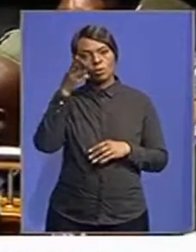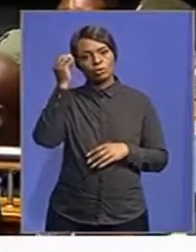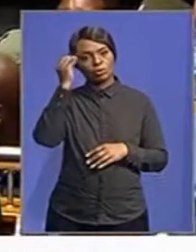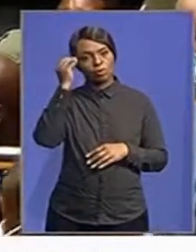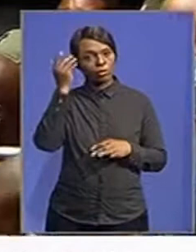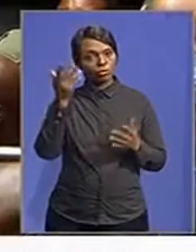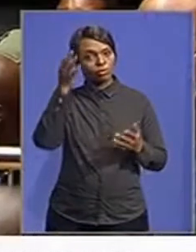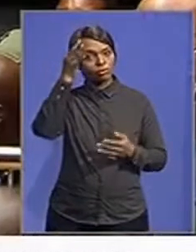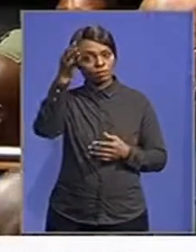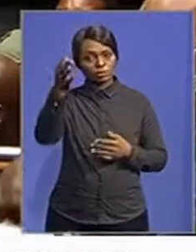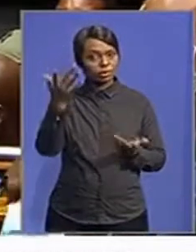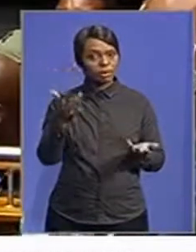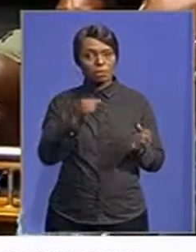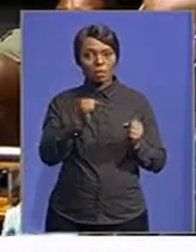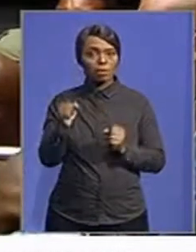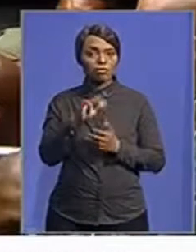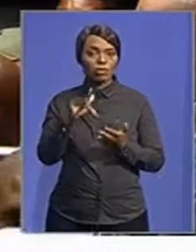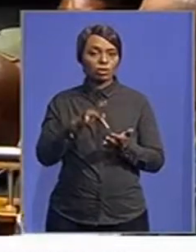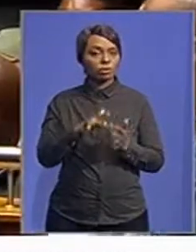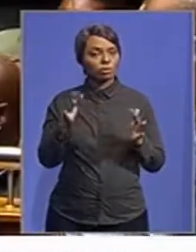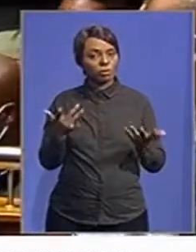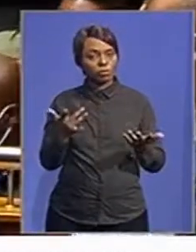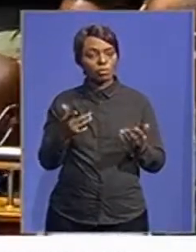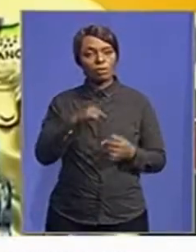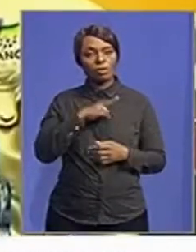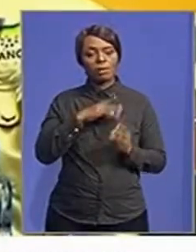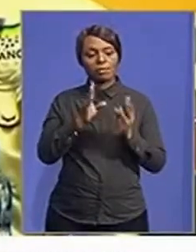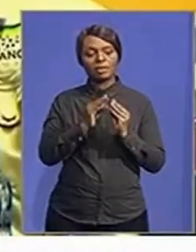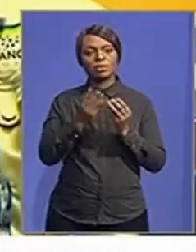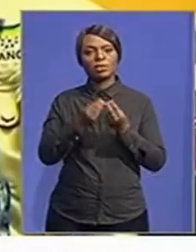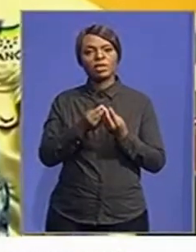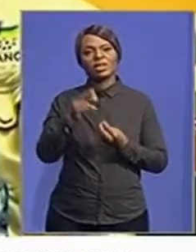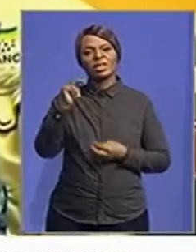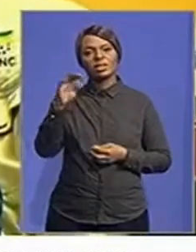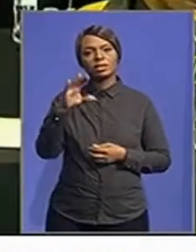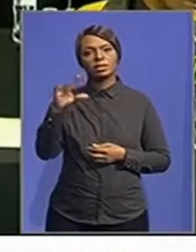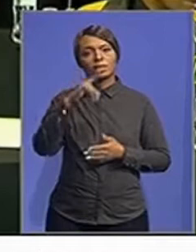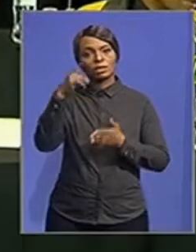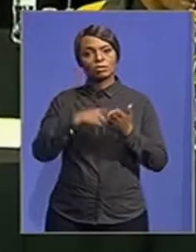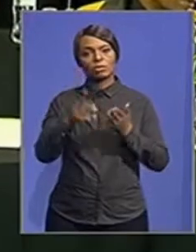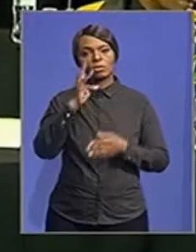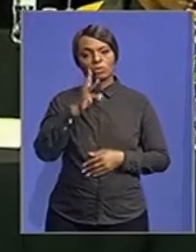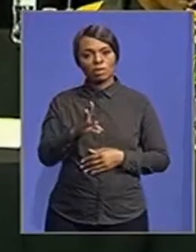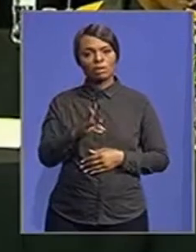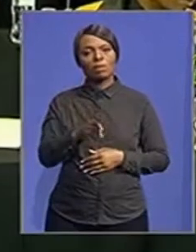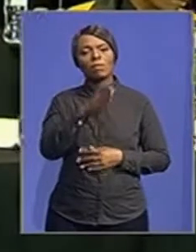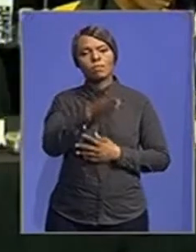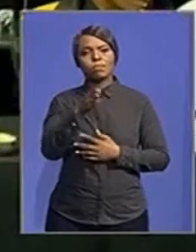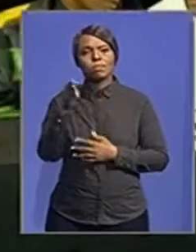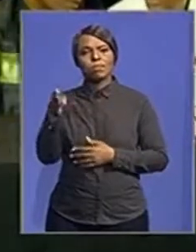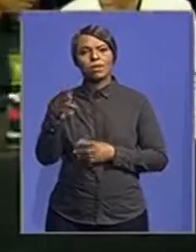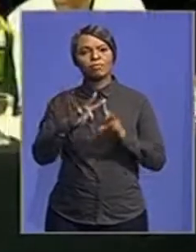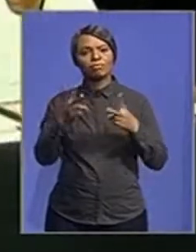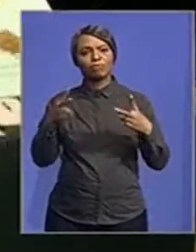hara mokga ka mora kopano ya komiti e kgolo bekeng e tlang. Ditho tsena di hlahelletse makgotleng a dinyewe a fapaneng ka menyenyetsi